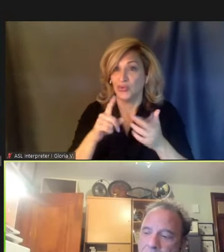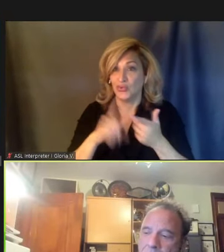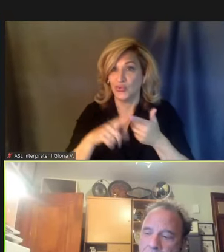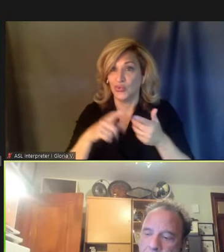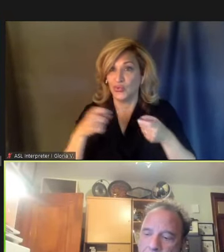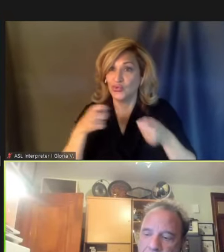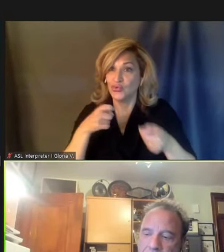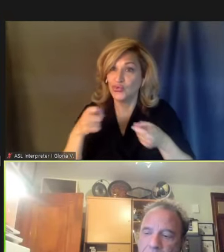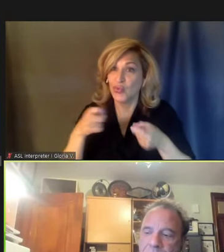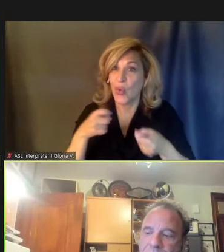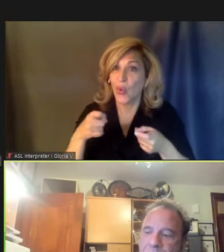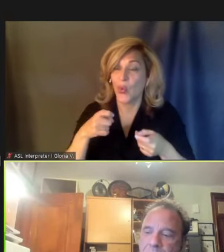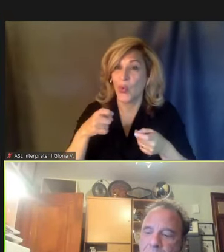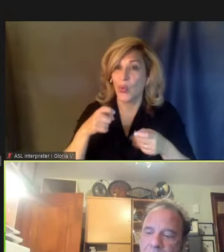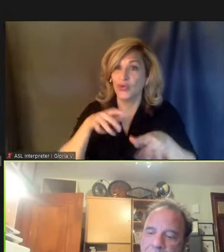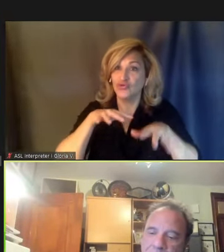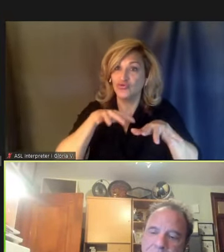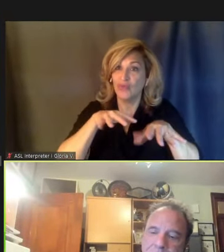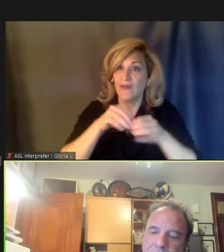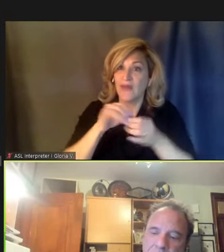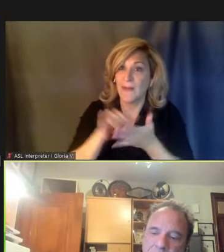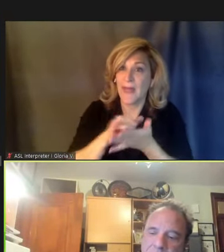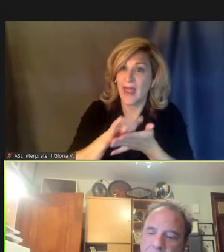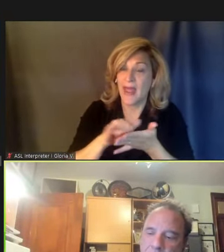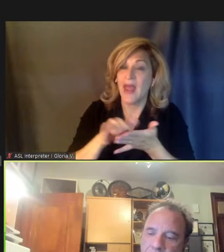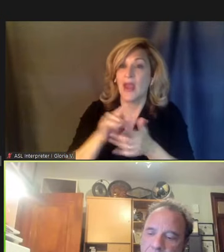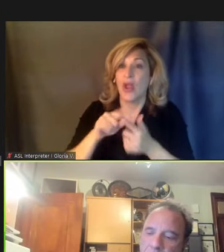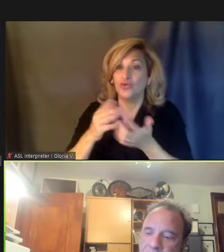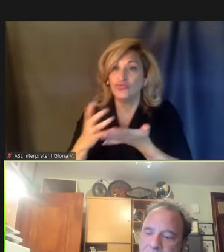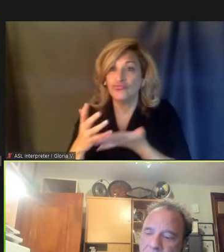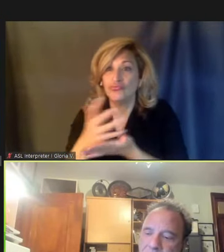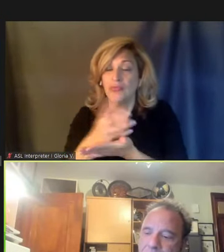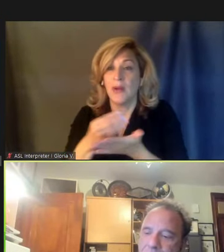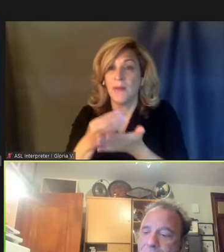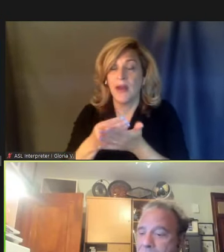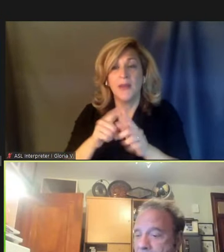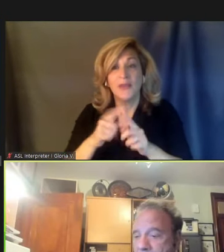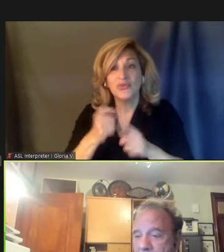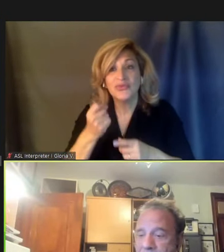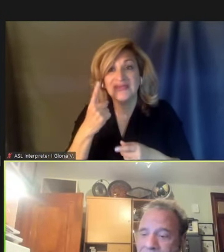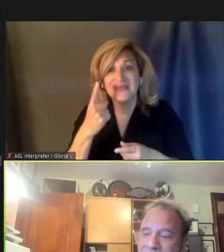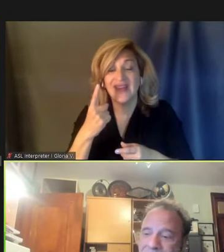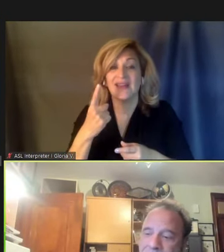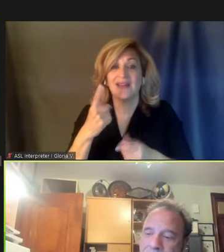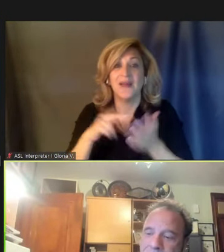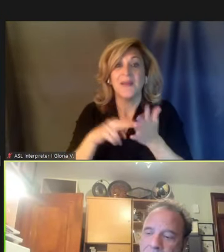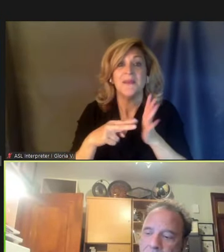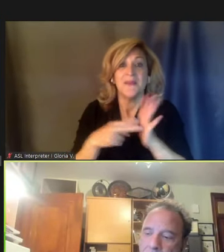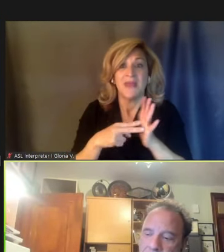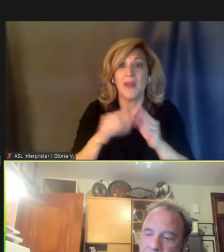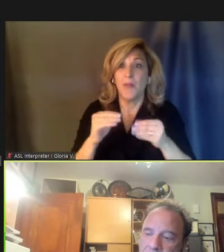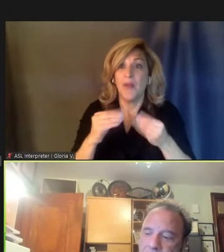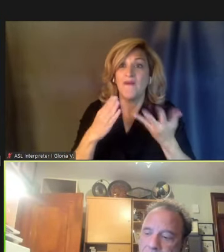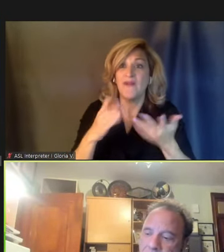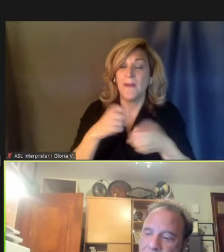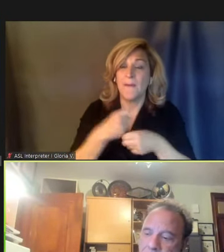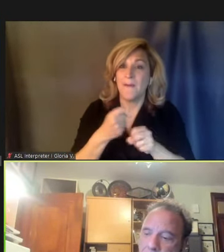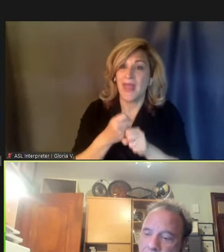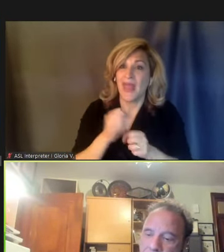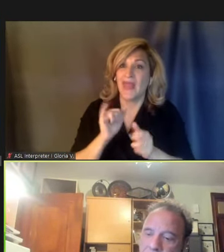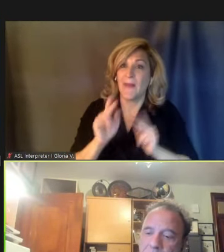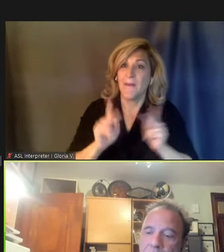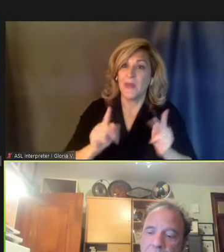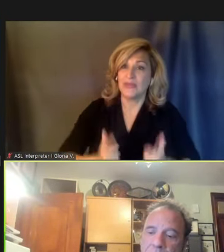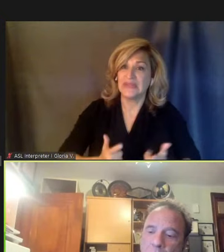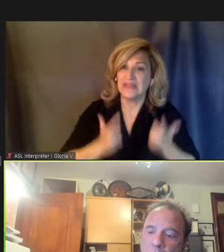revenue. However, provisions must be made so that the borough's quality of life is not negatively affected. Also, extremely